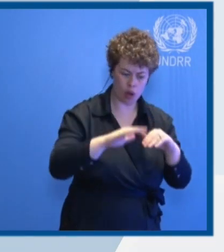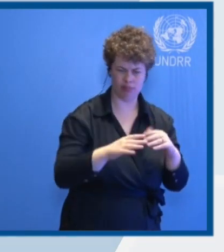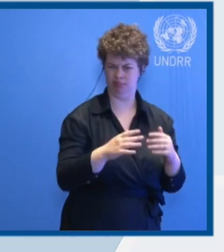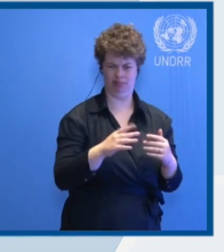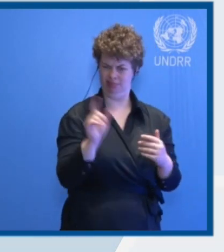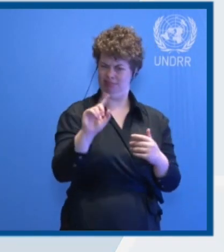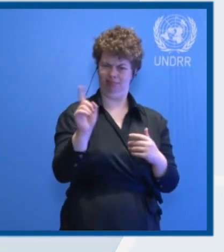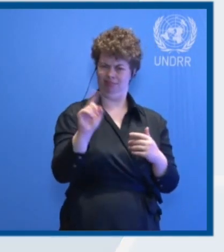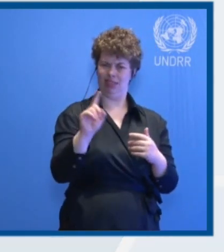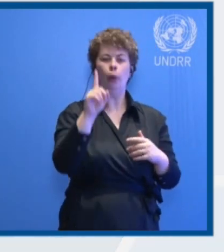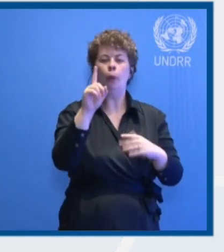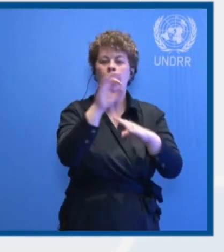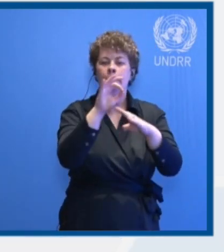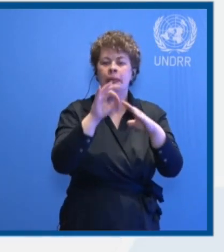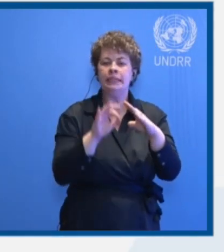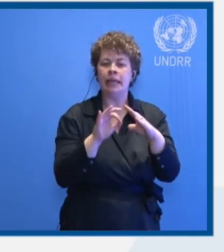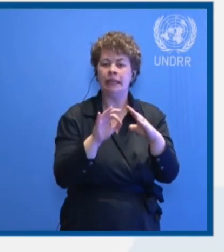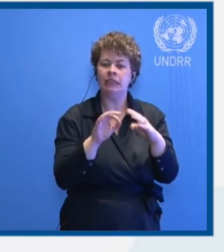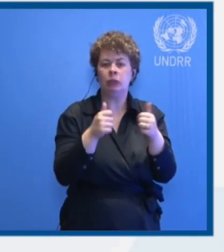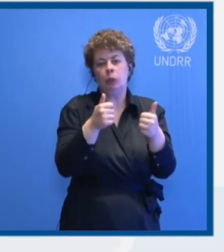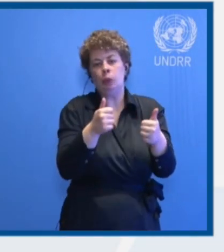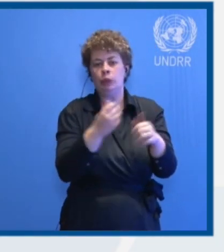how we can deal with that.